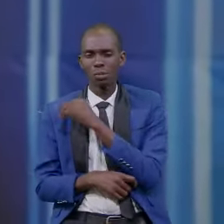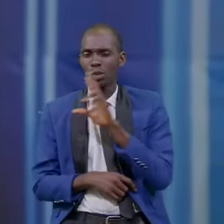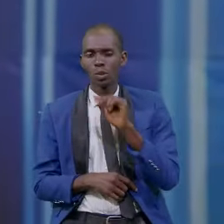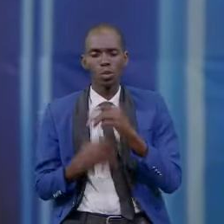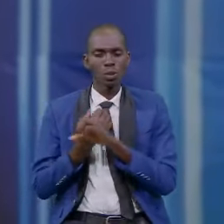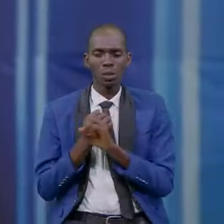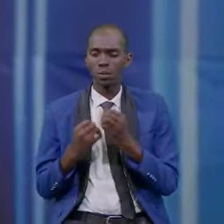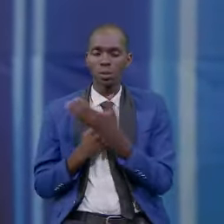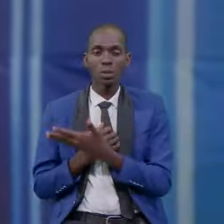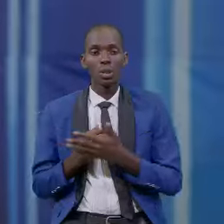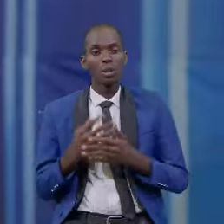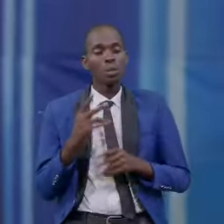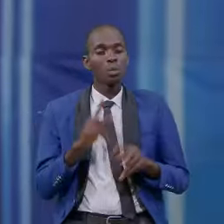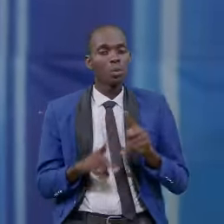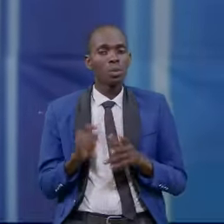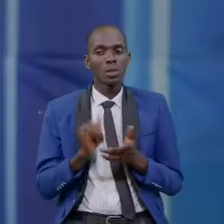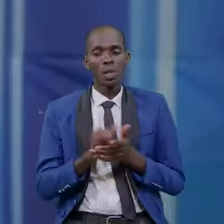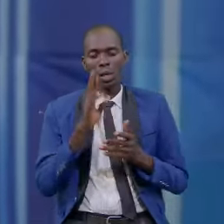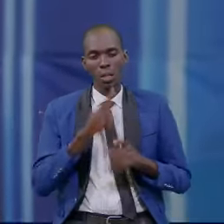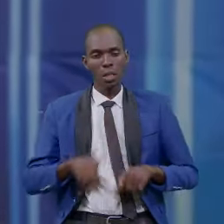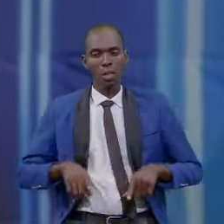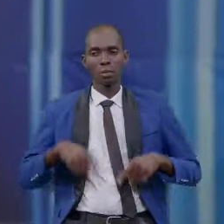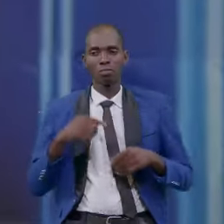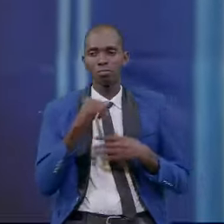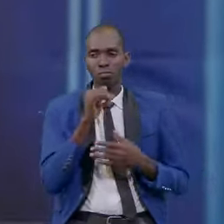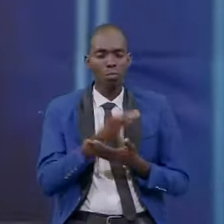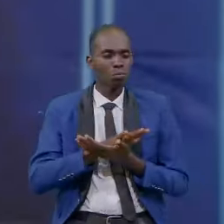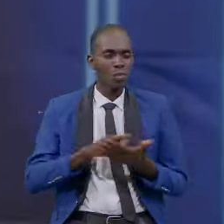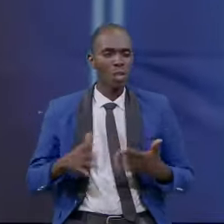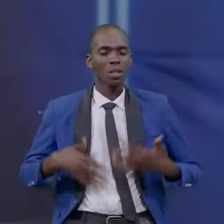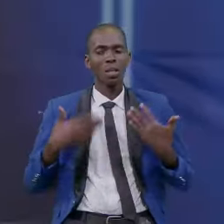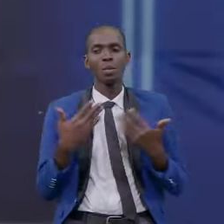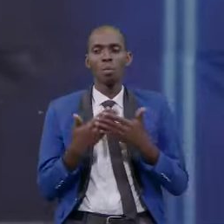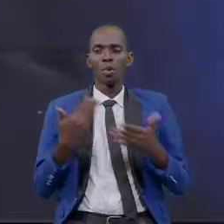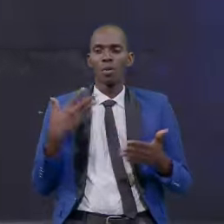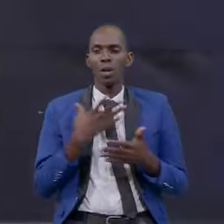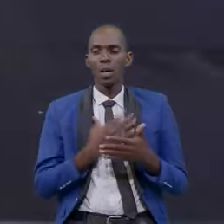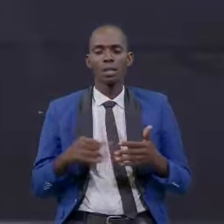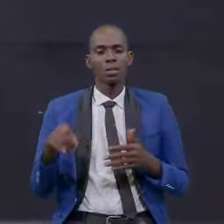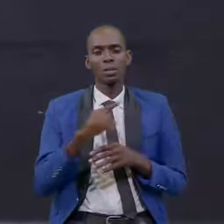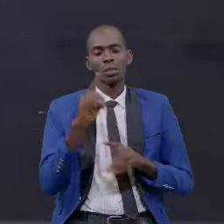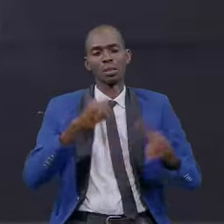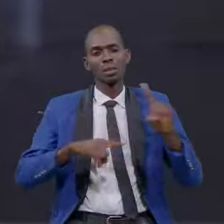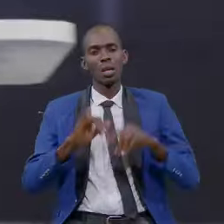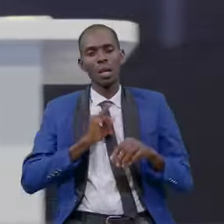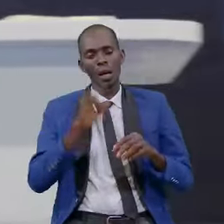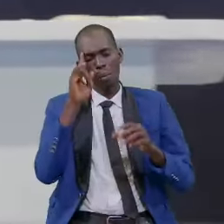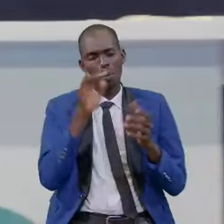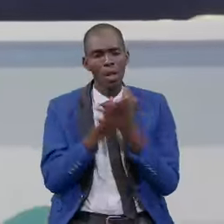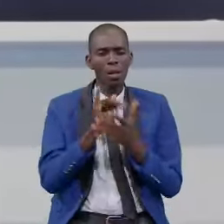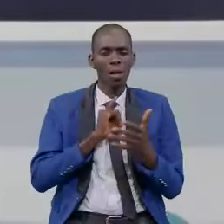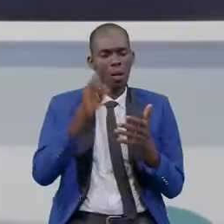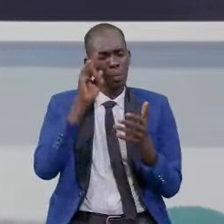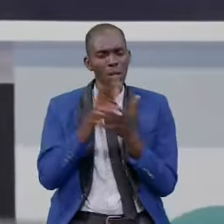living immoral lives before, and they say, I believe, and they go back into that immorality again. There's